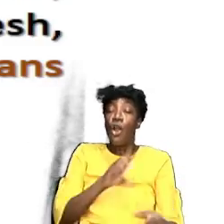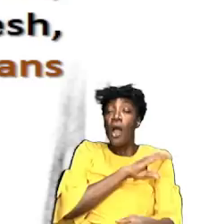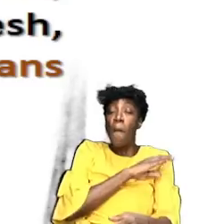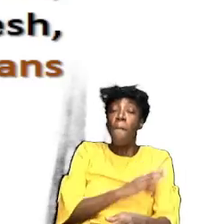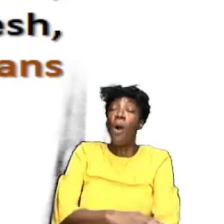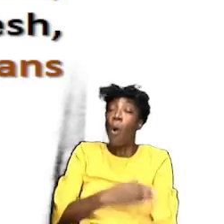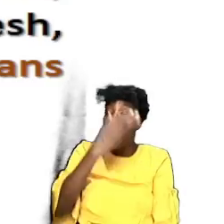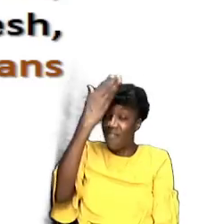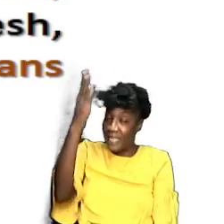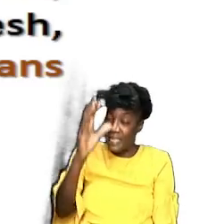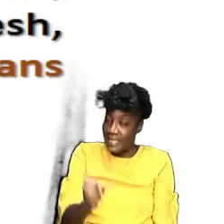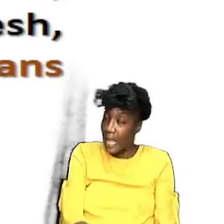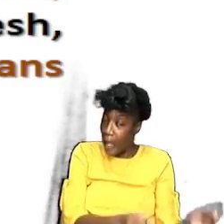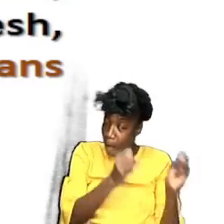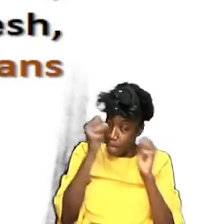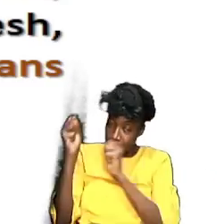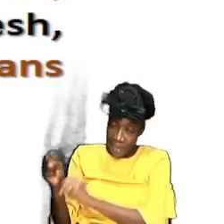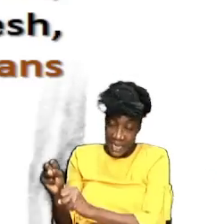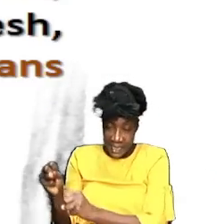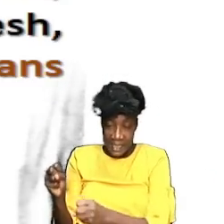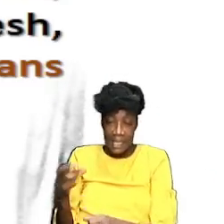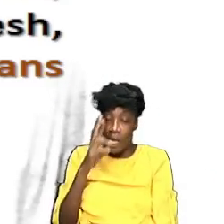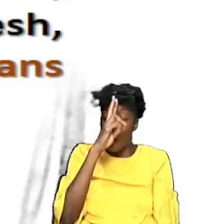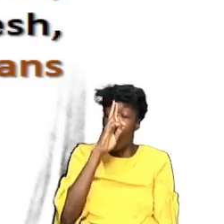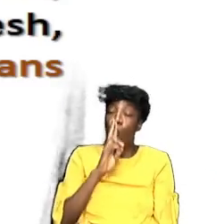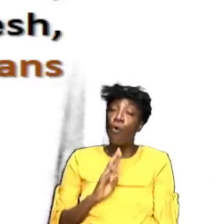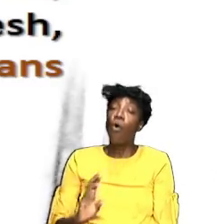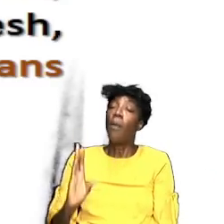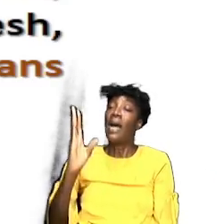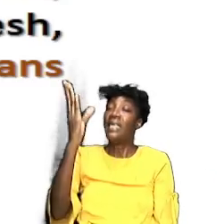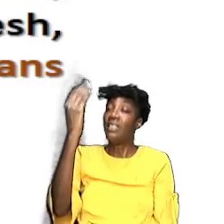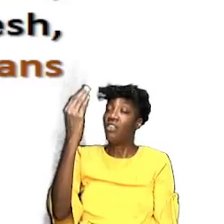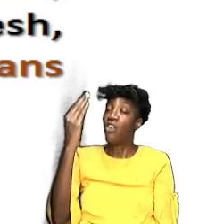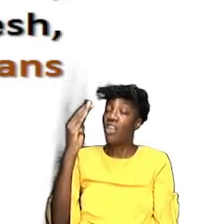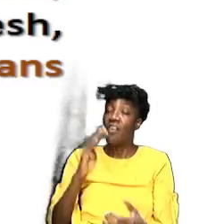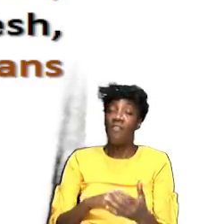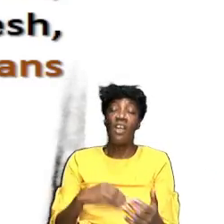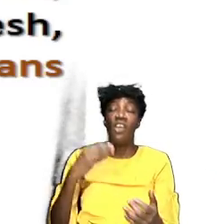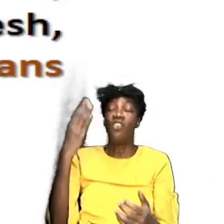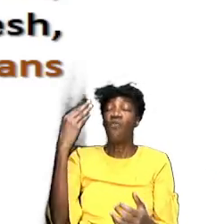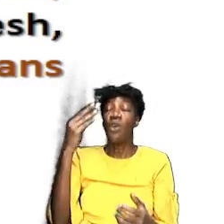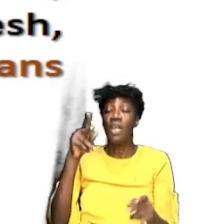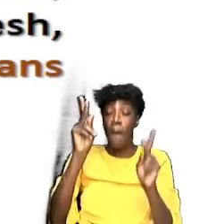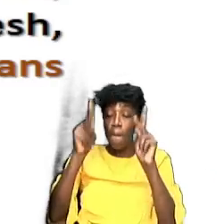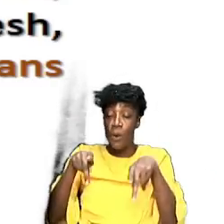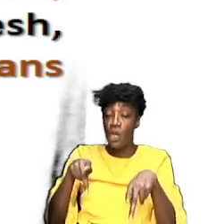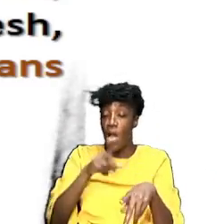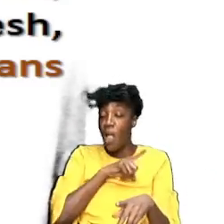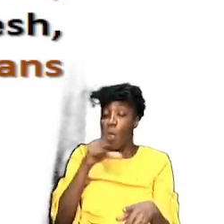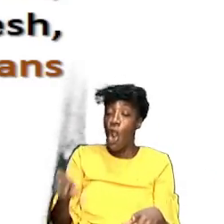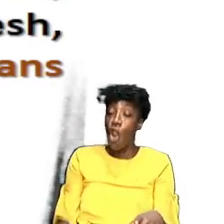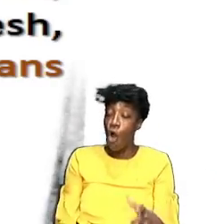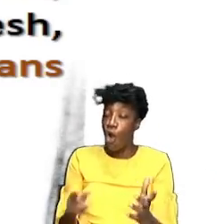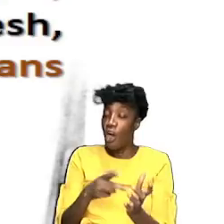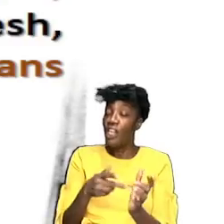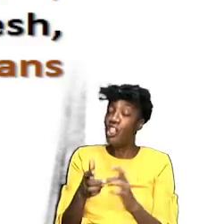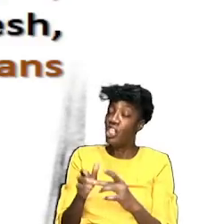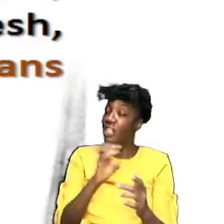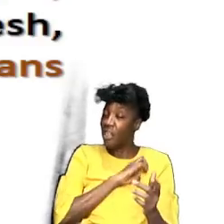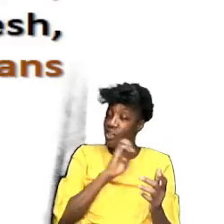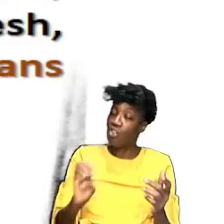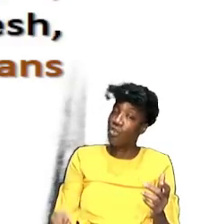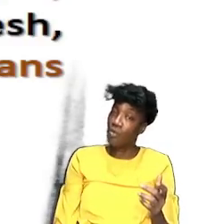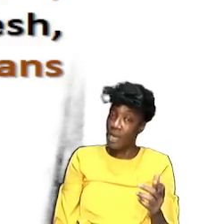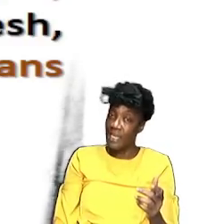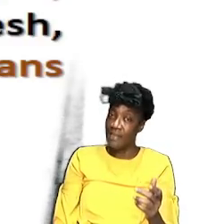his might. Amen. Romans chapter 13 verse 14 says, but put ye on who? The Lord Jesus Christ. And guess